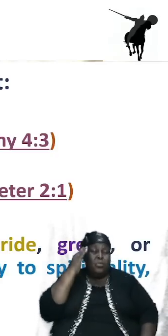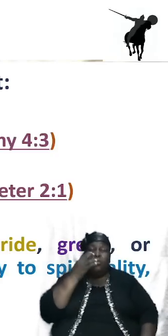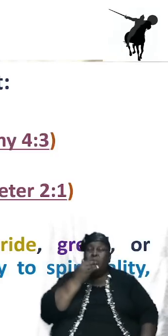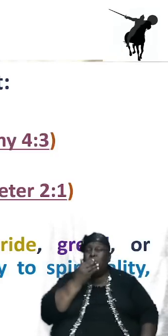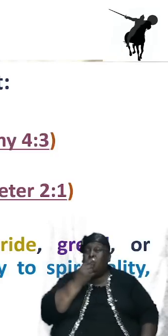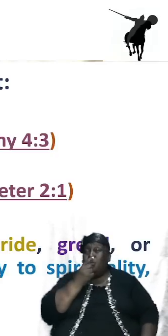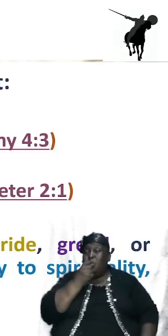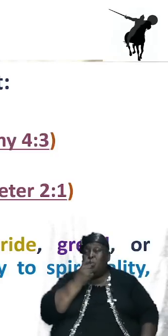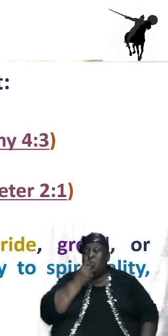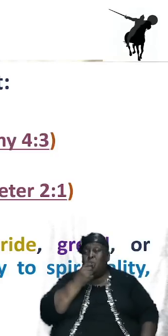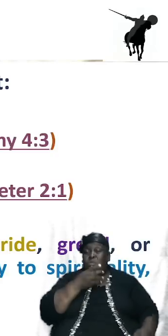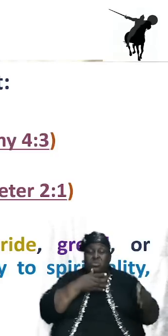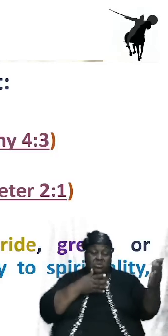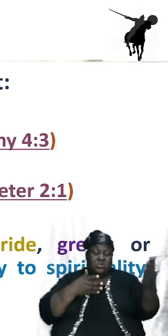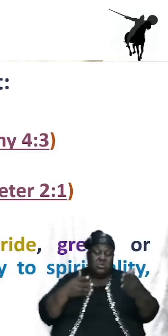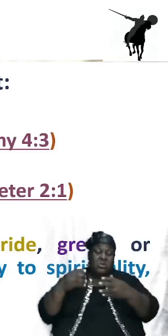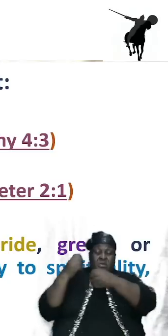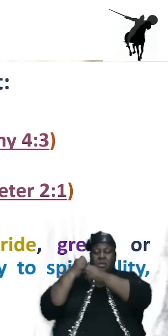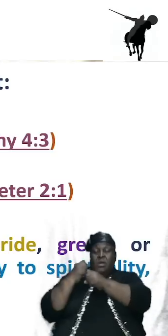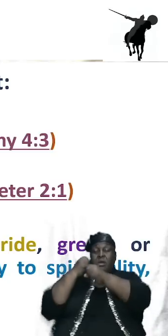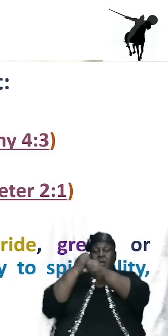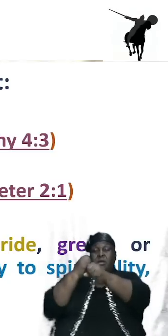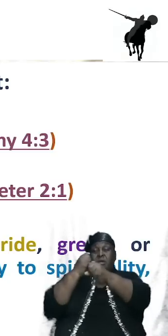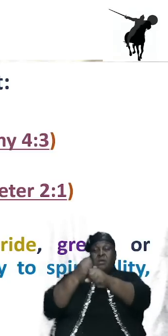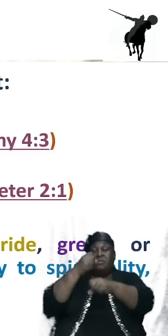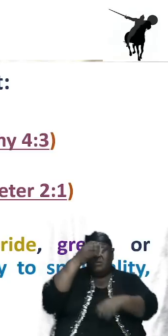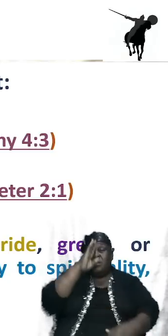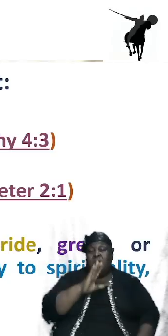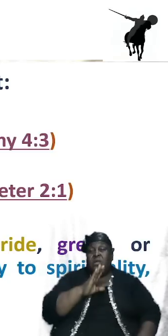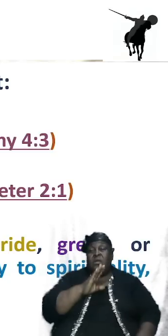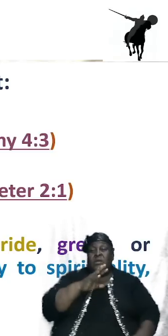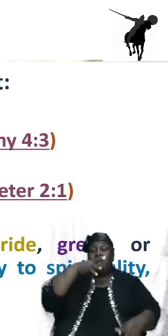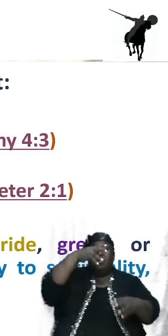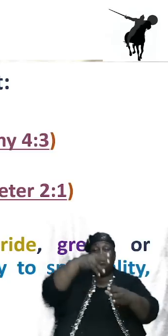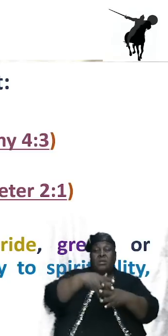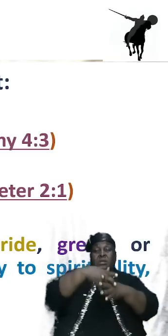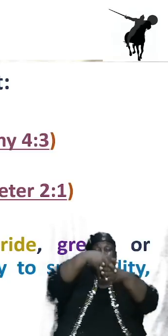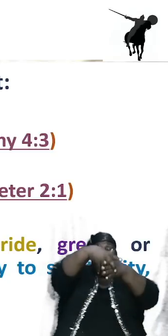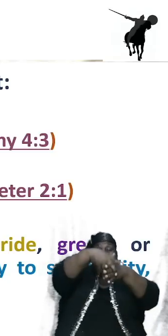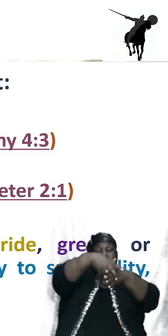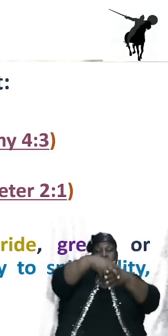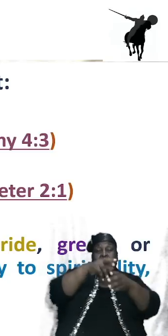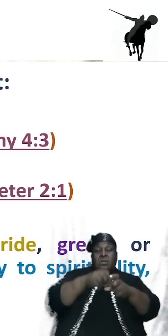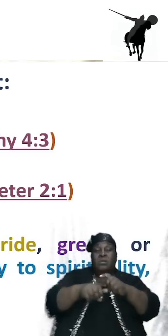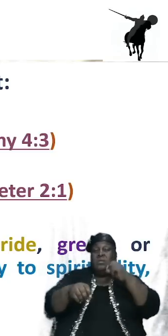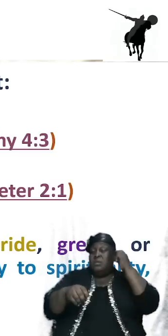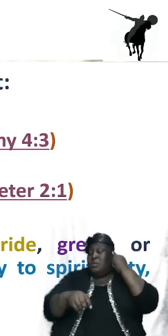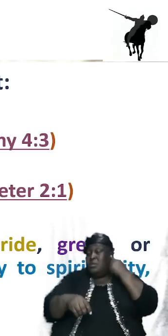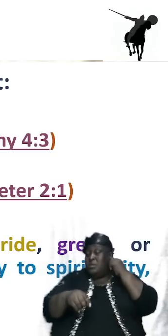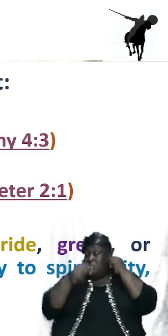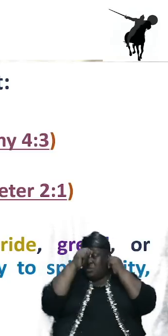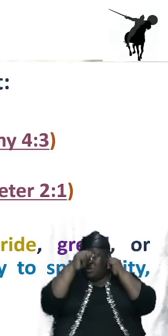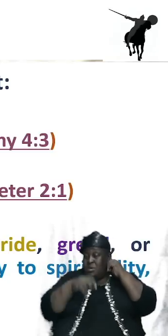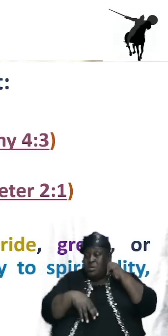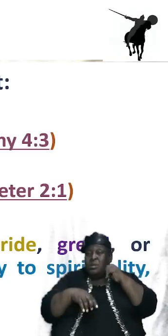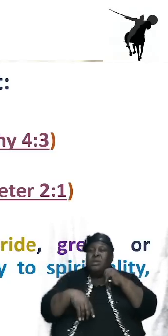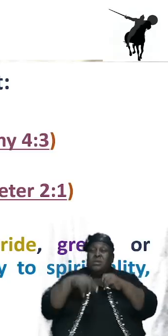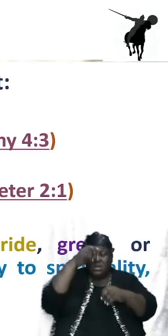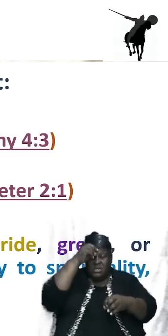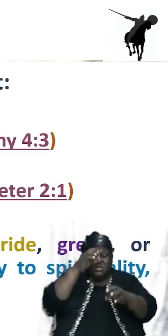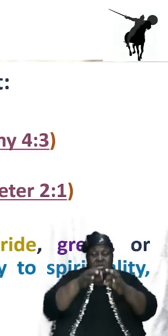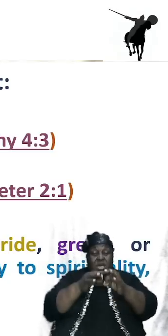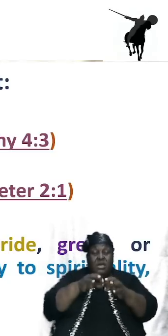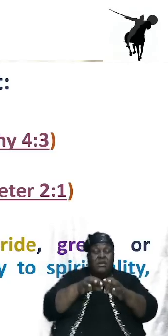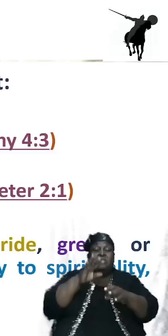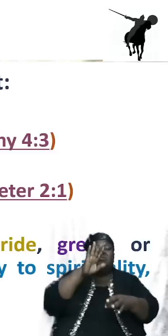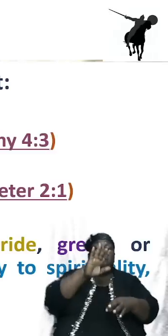they were carrying the Ark of the Covenant back to Israel on a cart, Uzzah, who was not a Kohath, decided to touch the Ark because